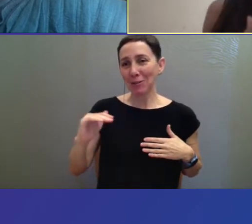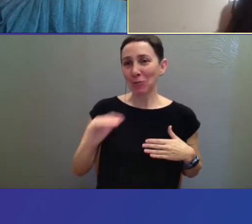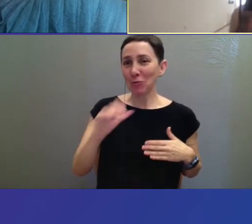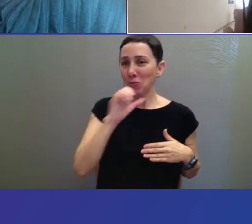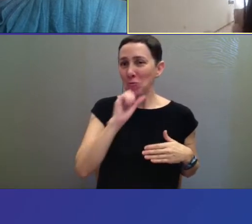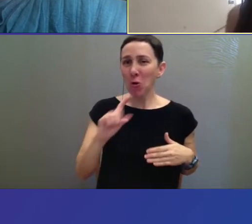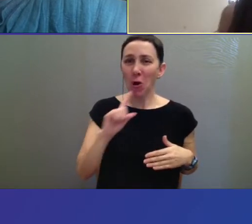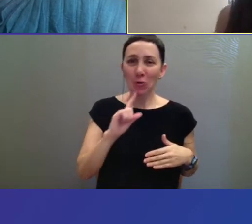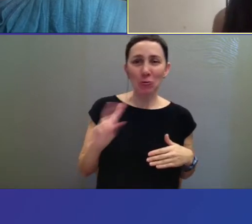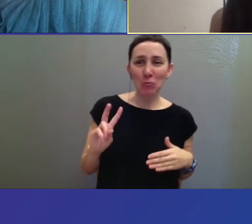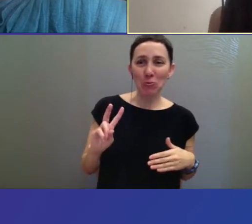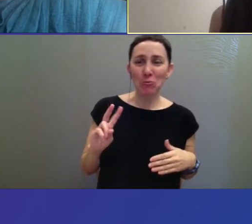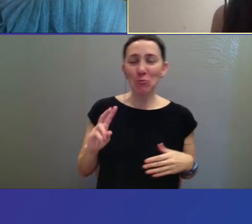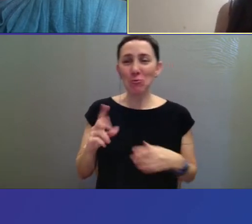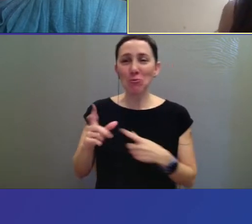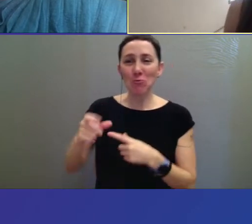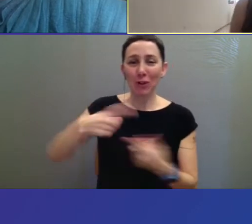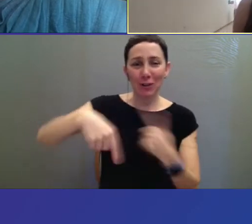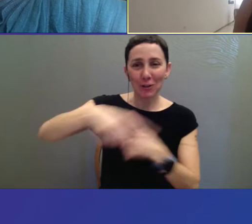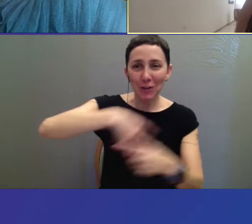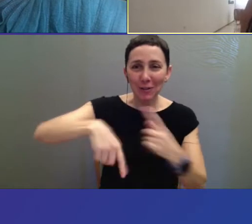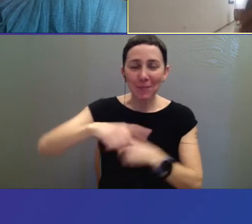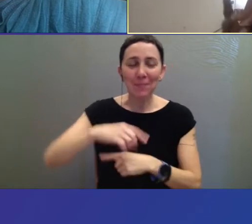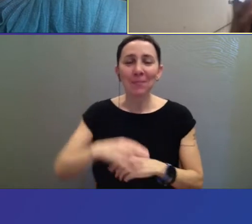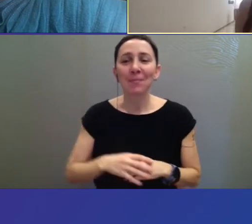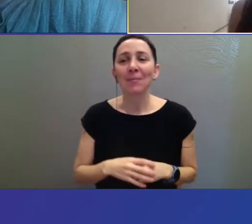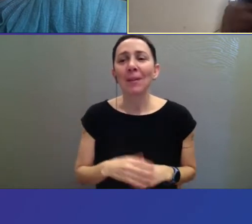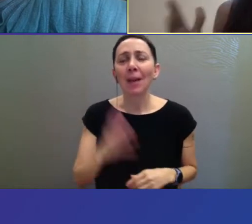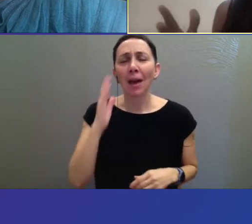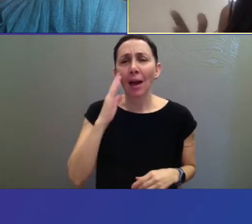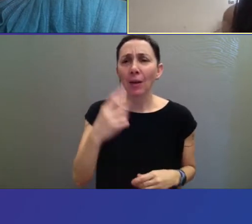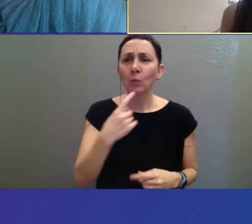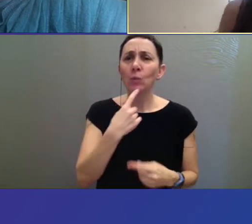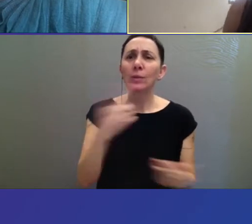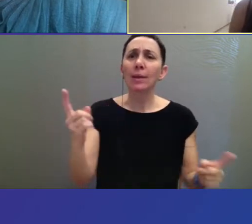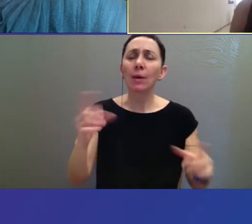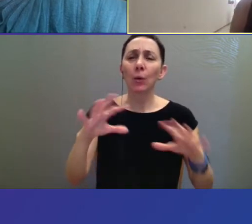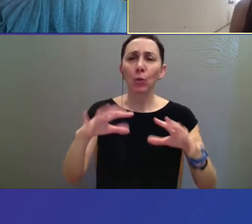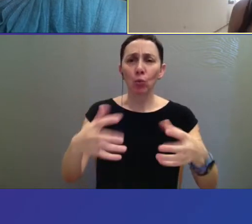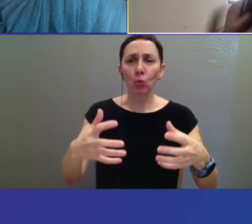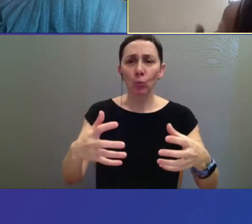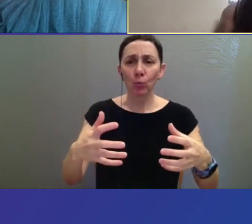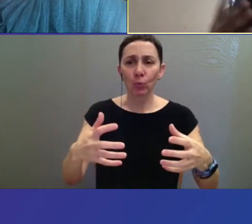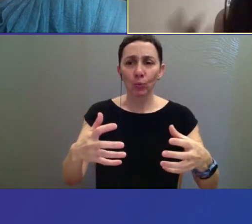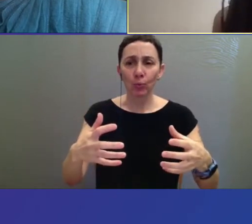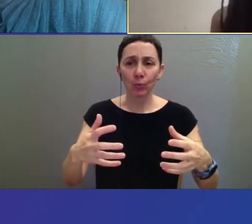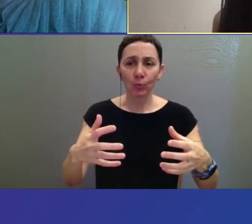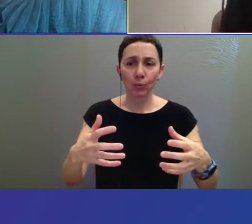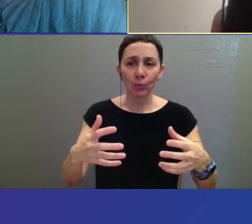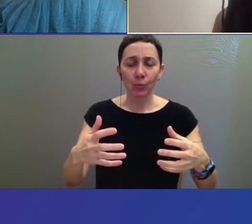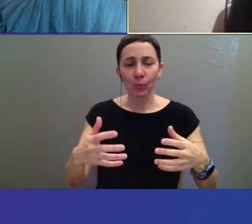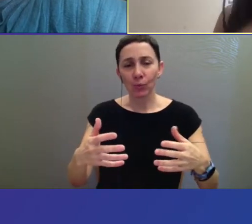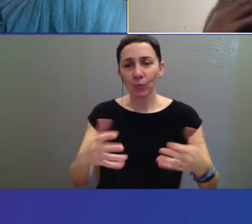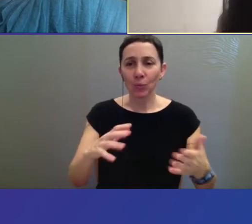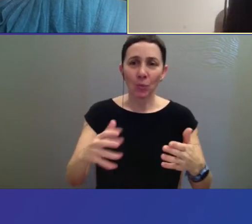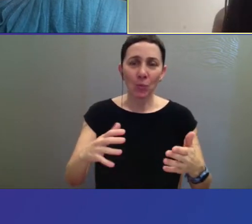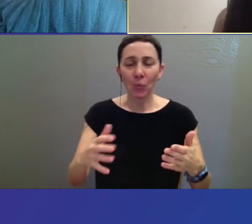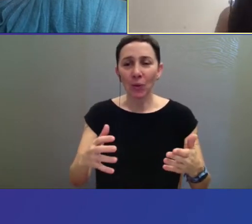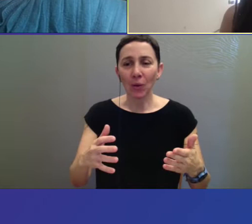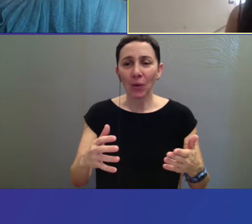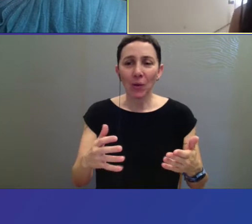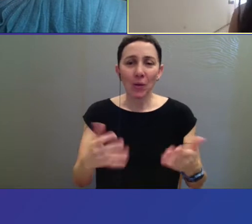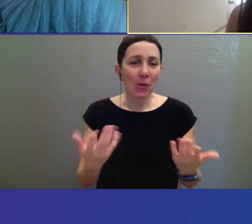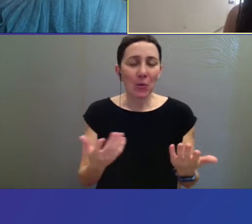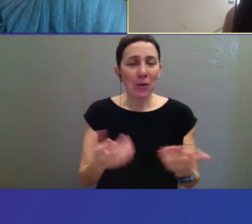or 2 are running around. And I would say to the group who, we sort of committed under this particular